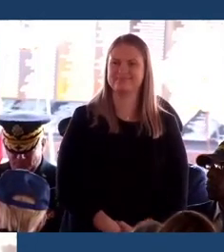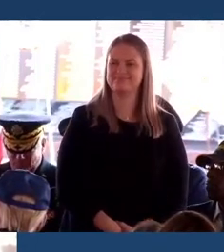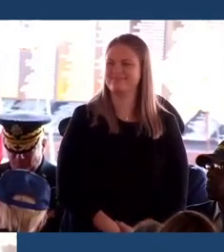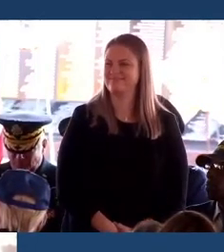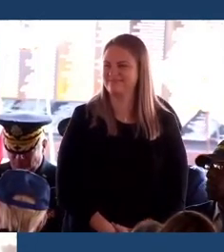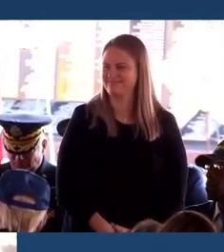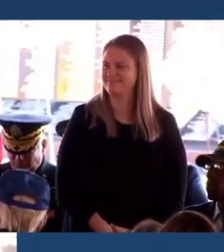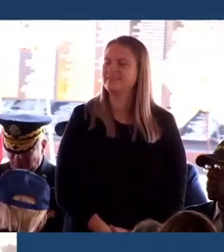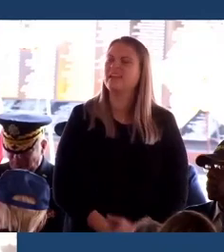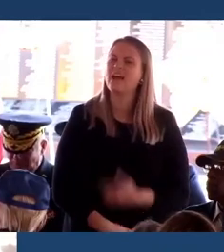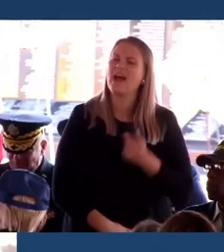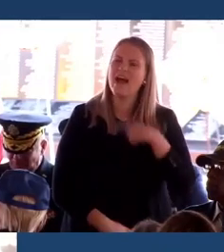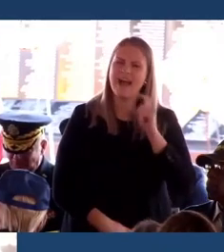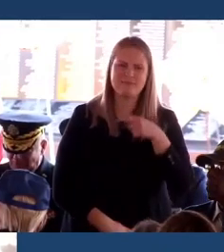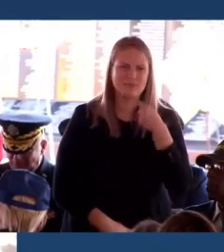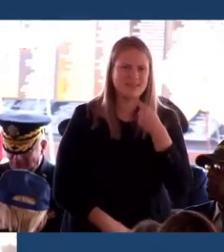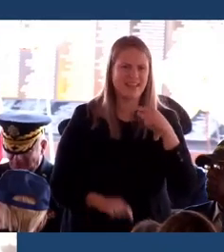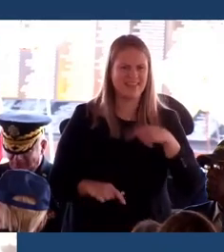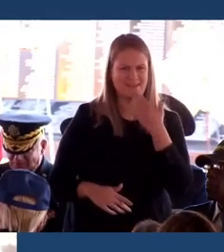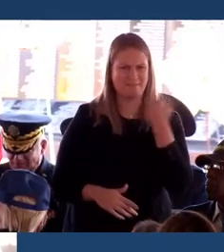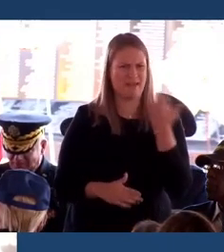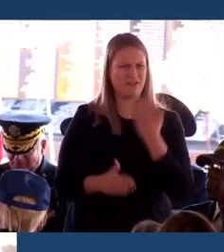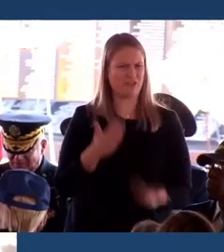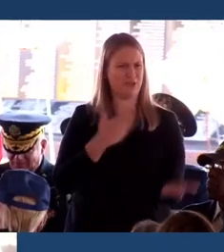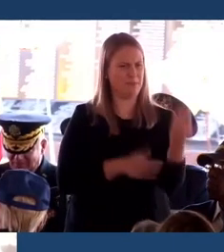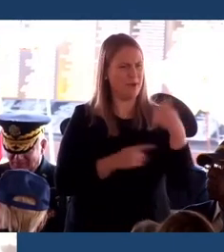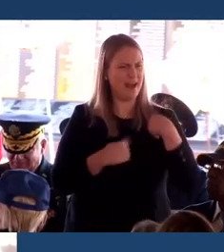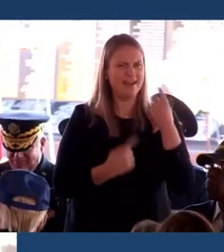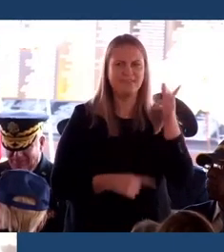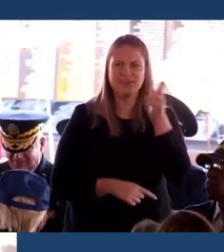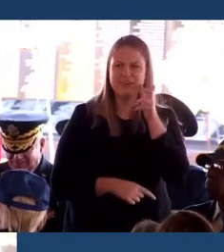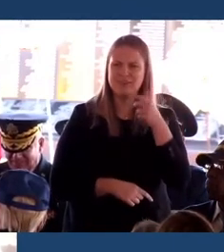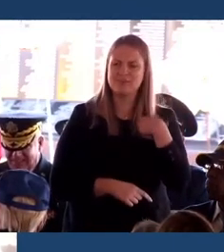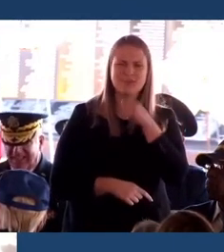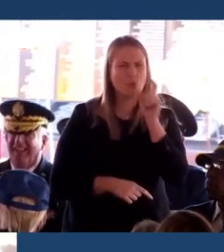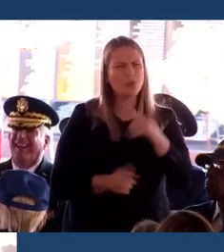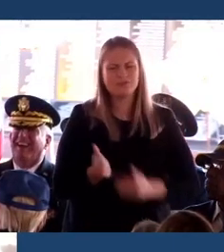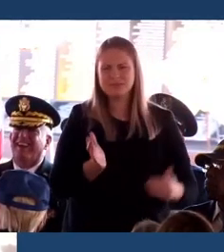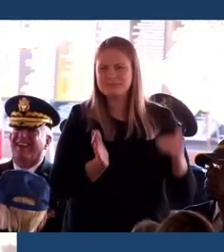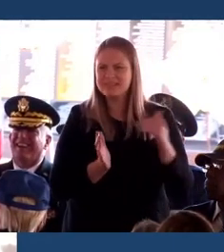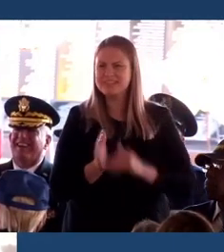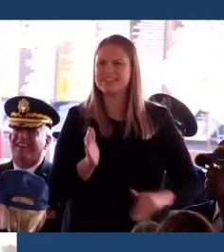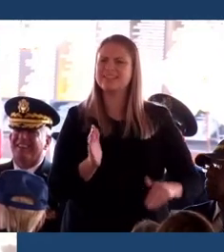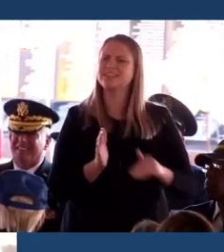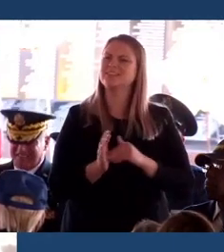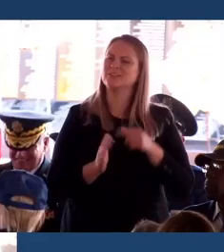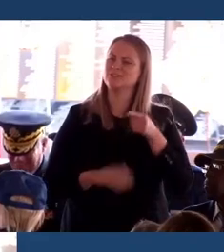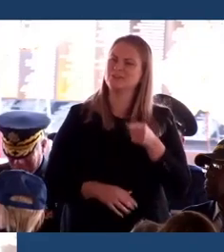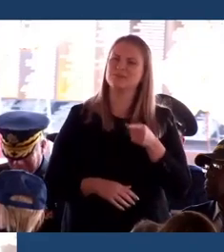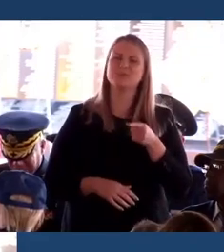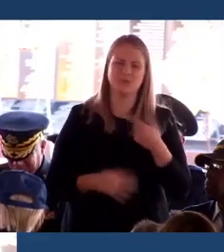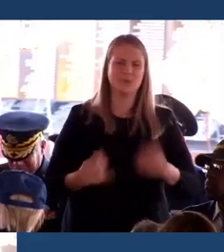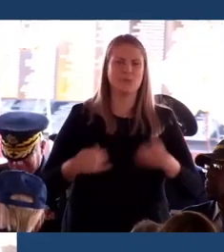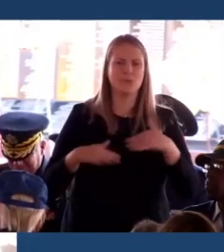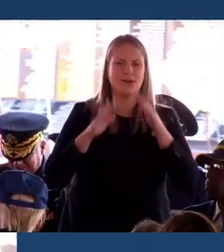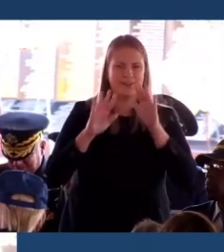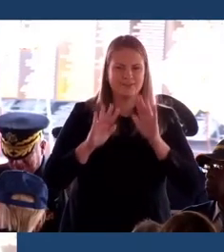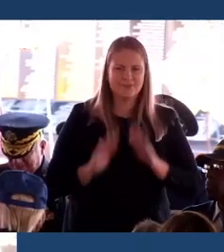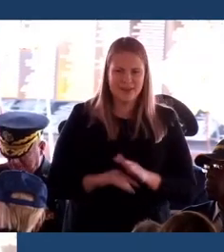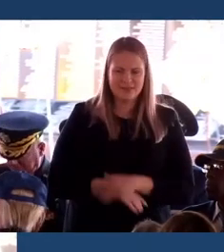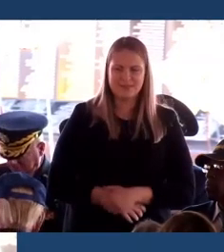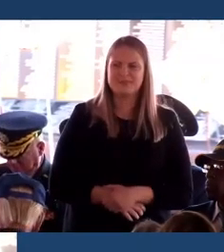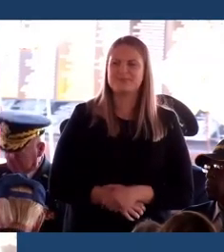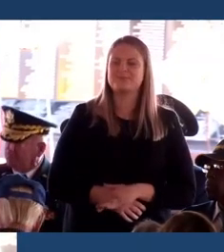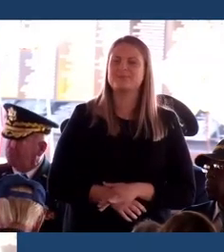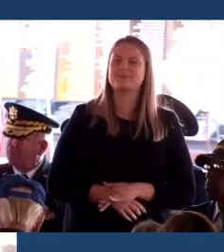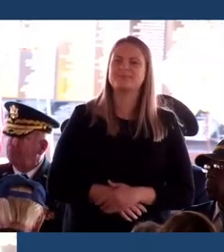I have to say, this is the best good morning that I've heard. We haven't had to repeat it. You have just been incredible. And